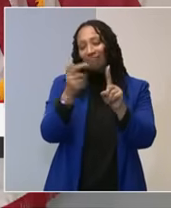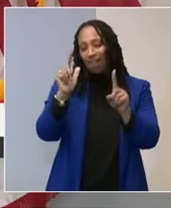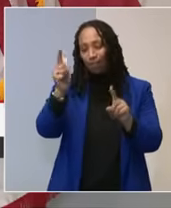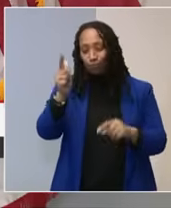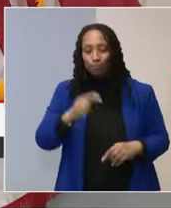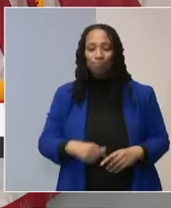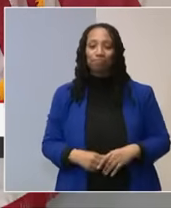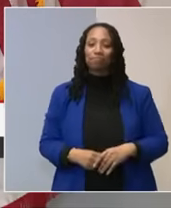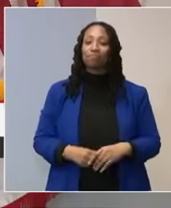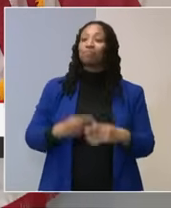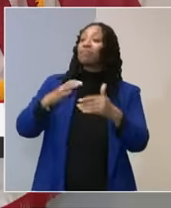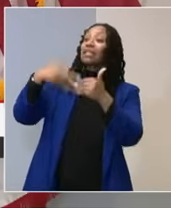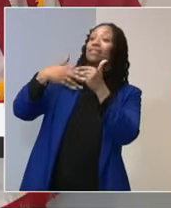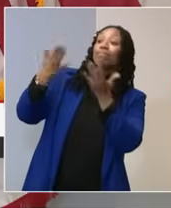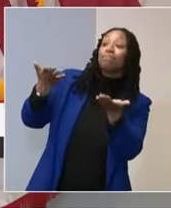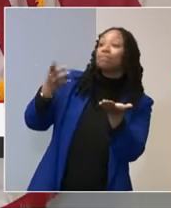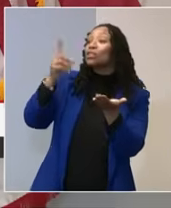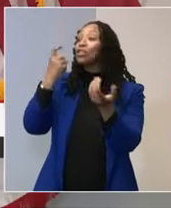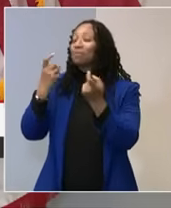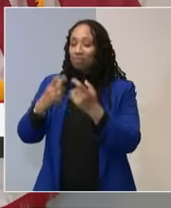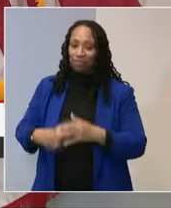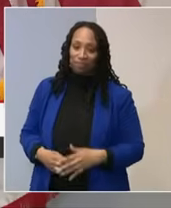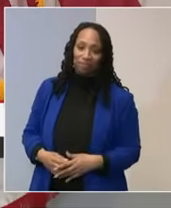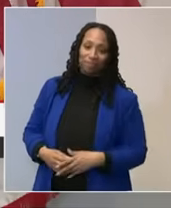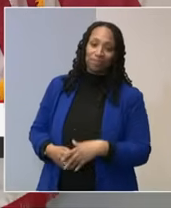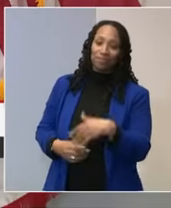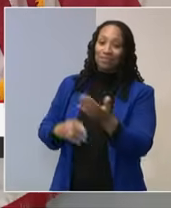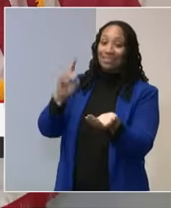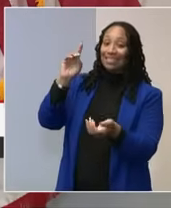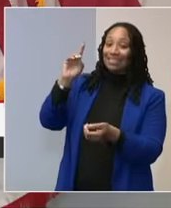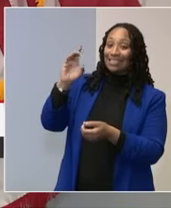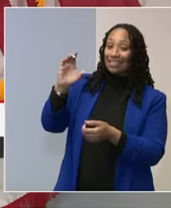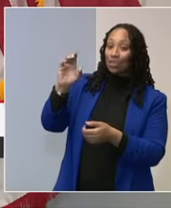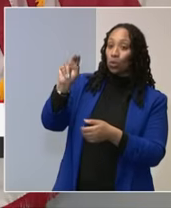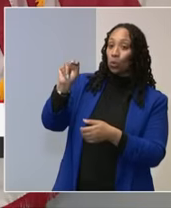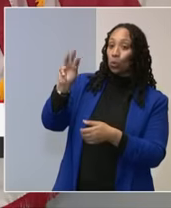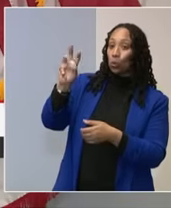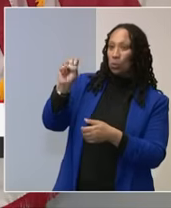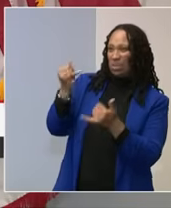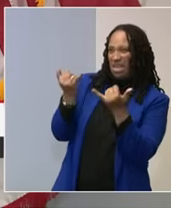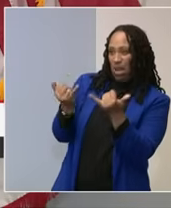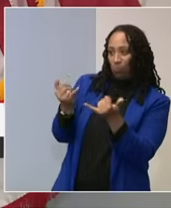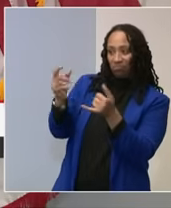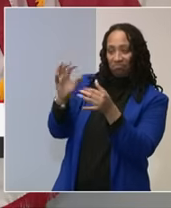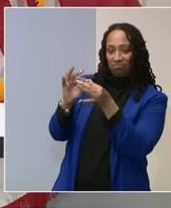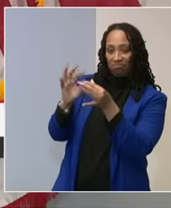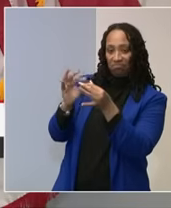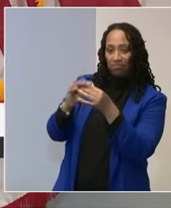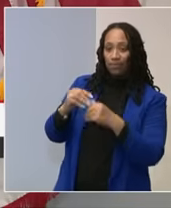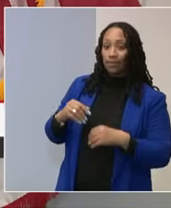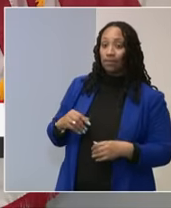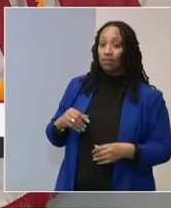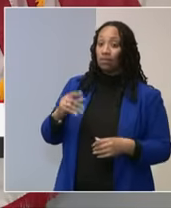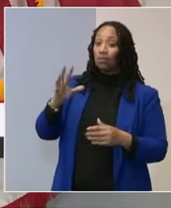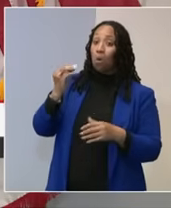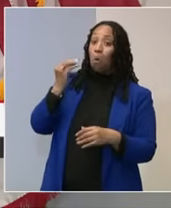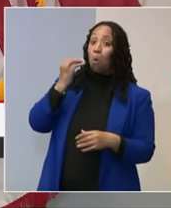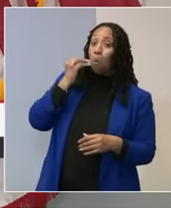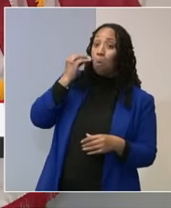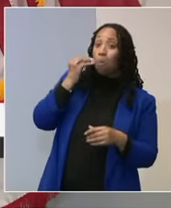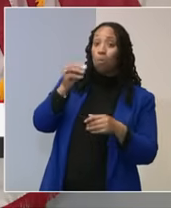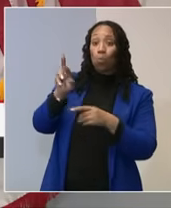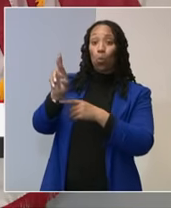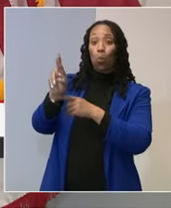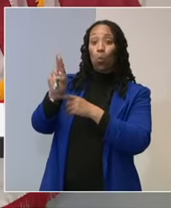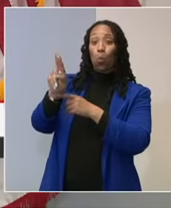One second. Muriel Carbone with DC News Now. I know that you've said that home rule, statehood, achieving statehood is the North Star.